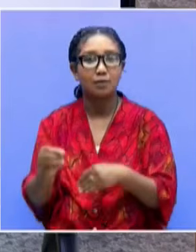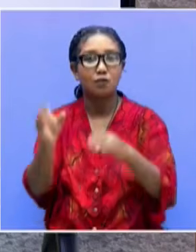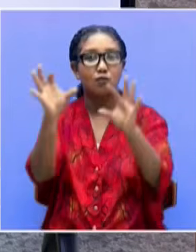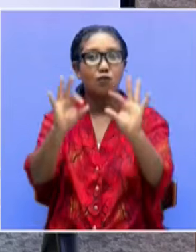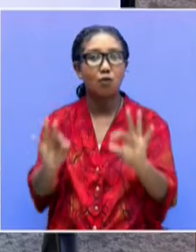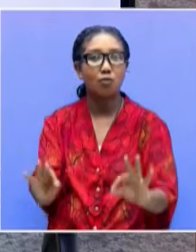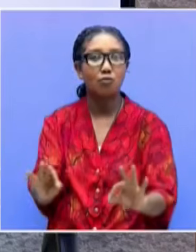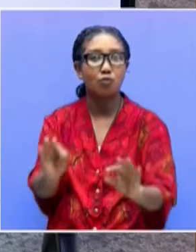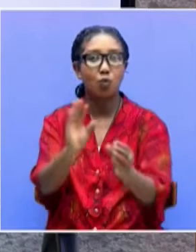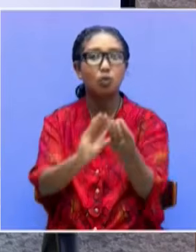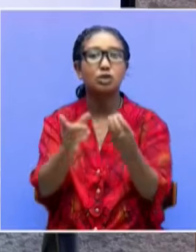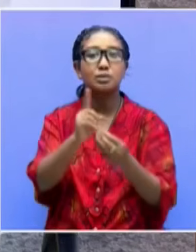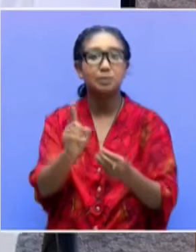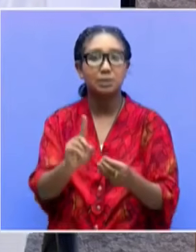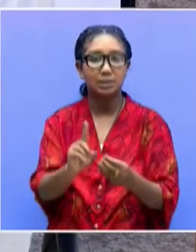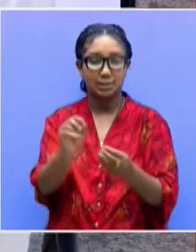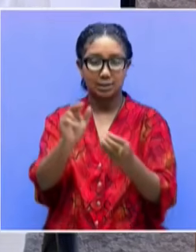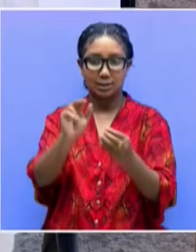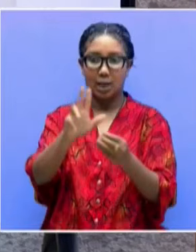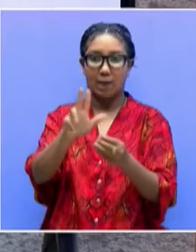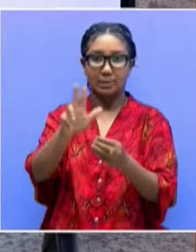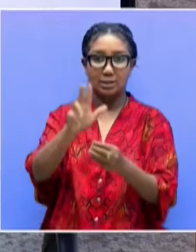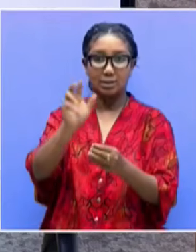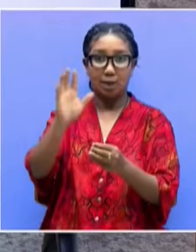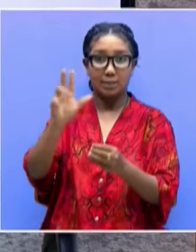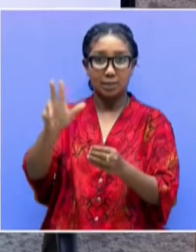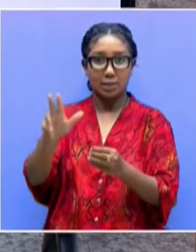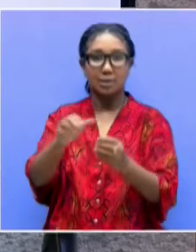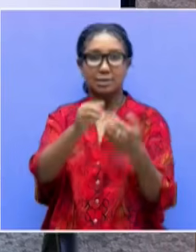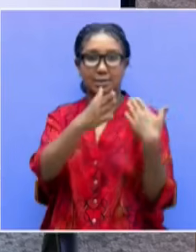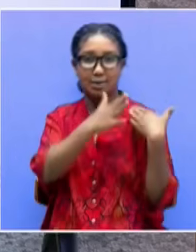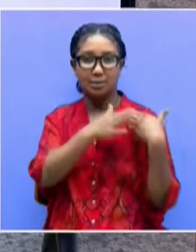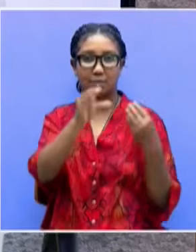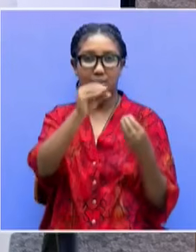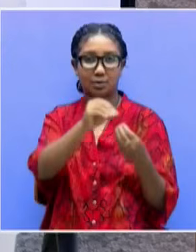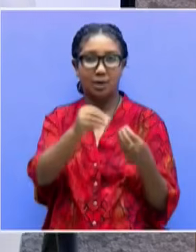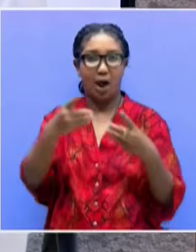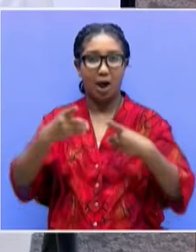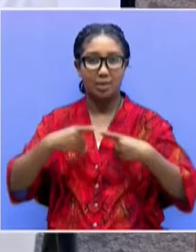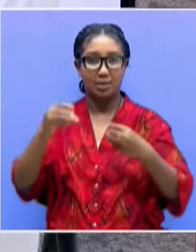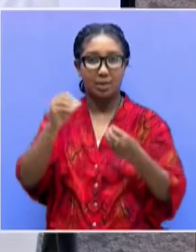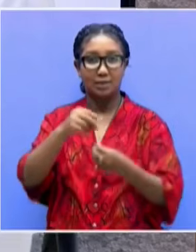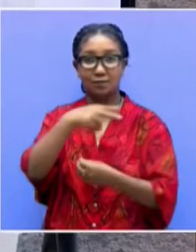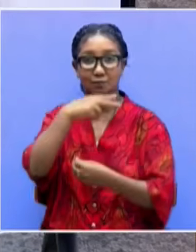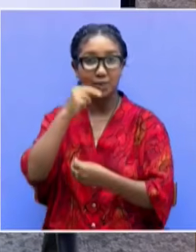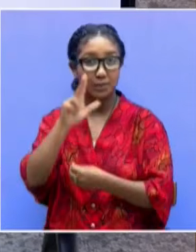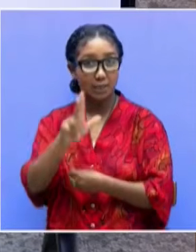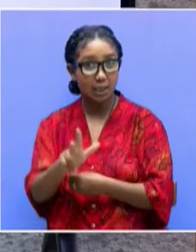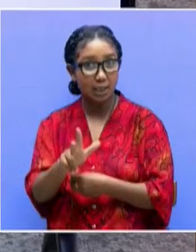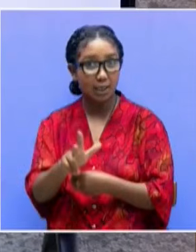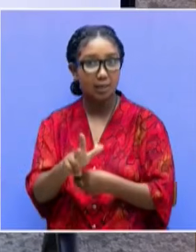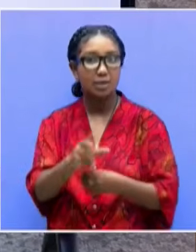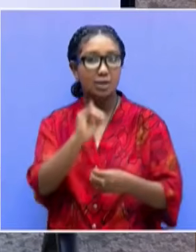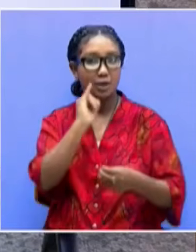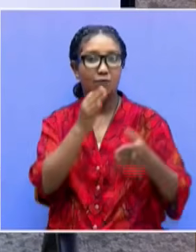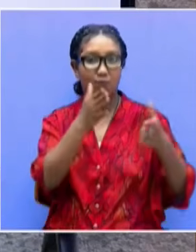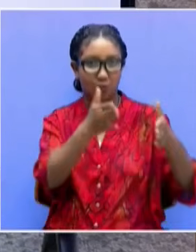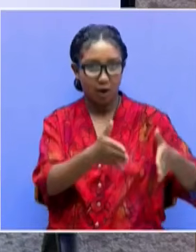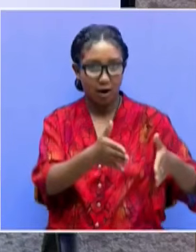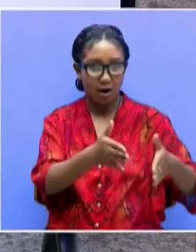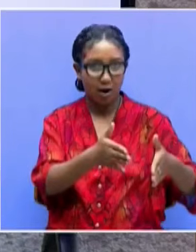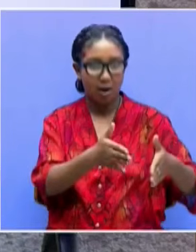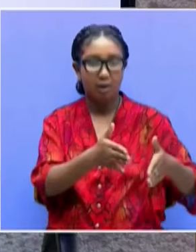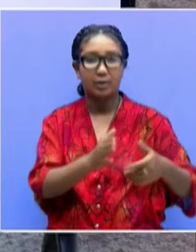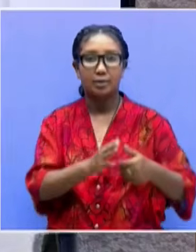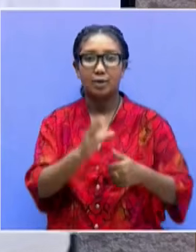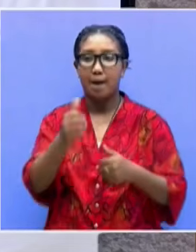of this conditional sentence type 3 is what? Subject plus had plus verb 3 on the if clause. All